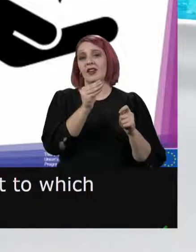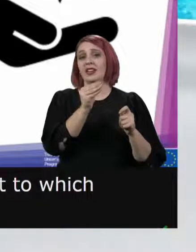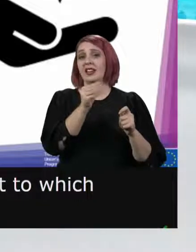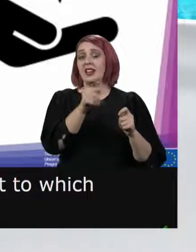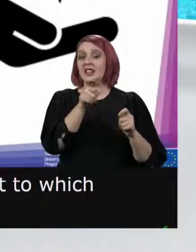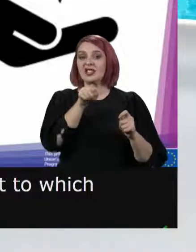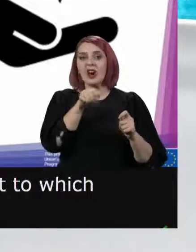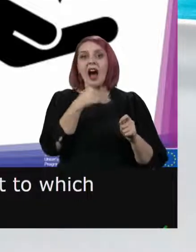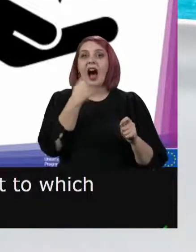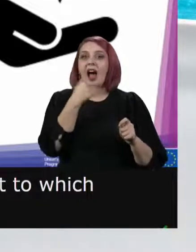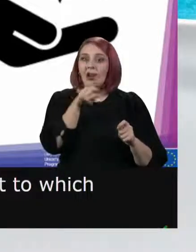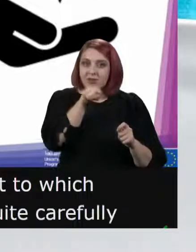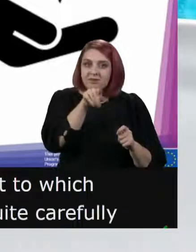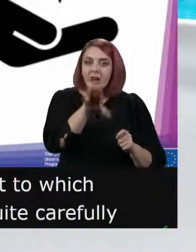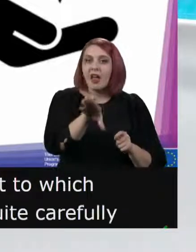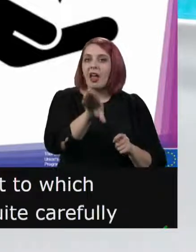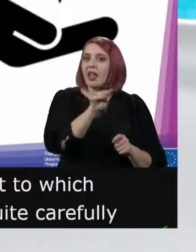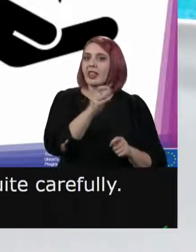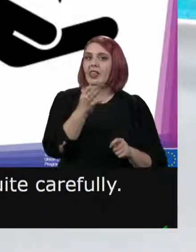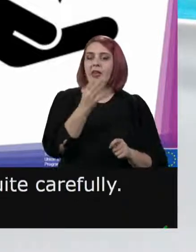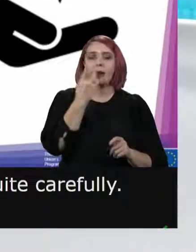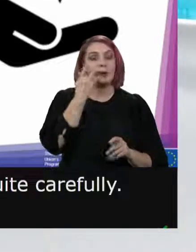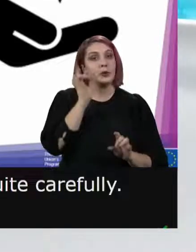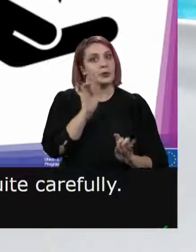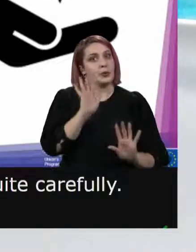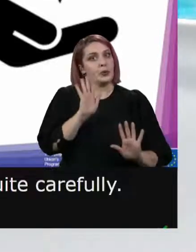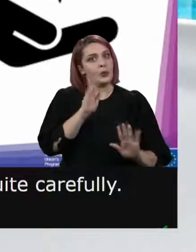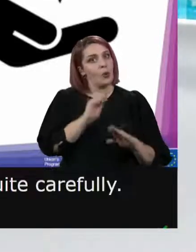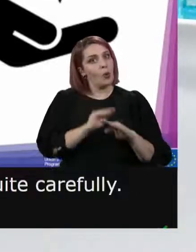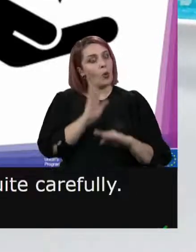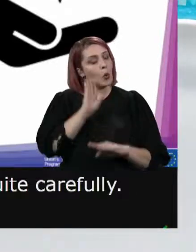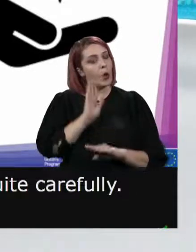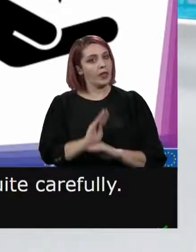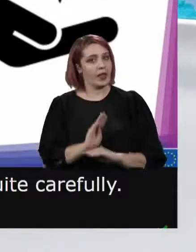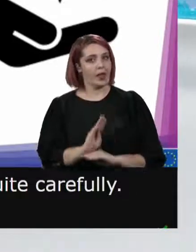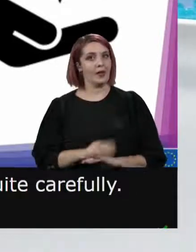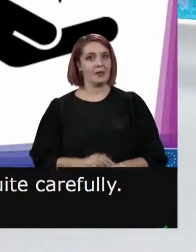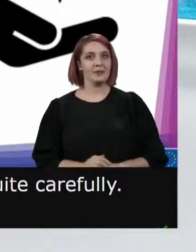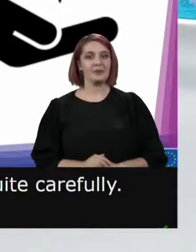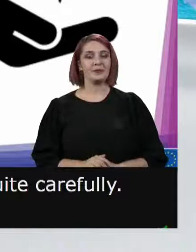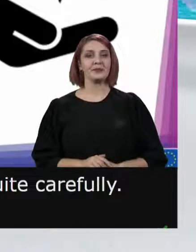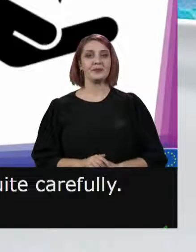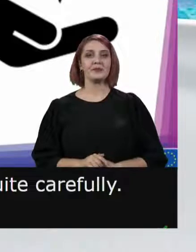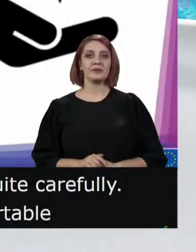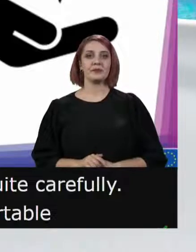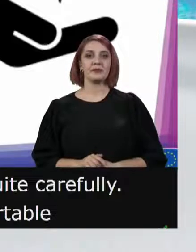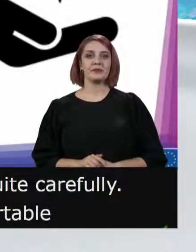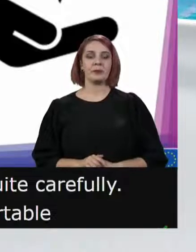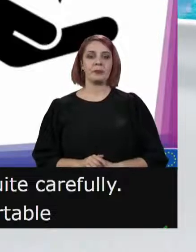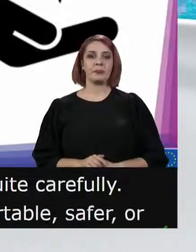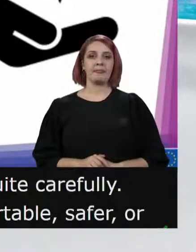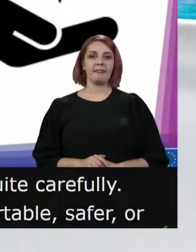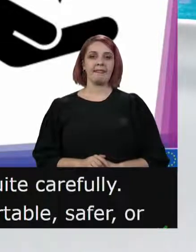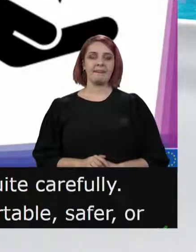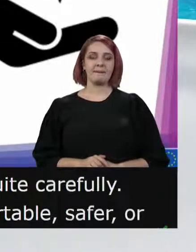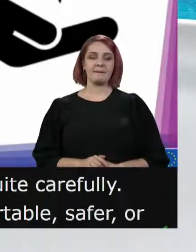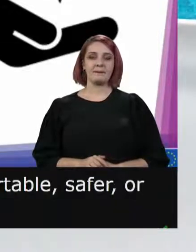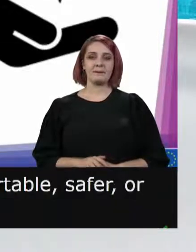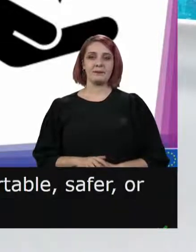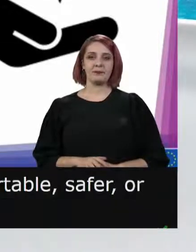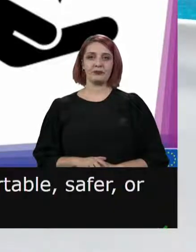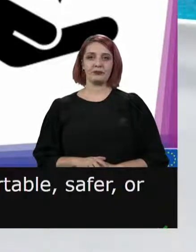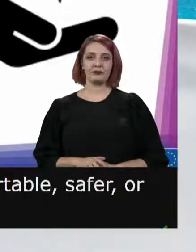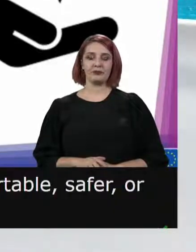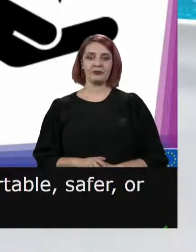How far a solution made travel easier, more comfortable, safer or faster, added weight to the case for